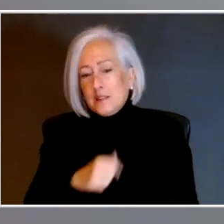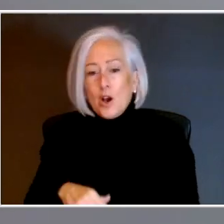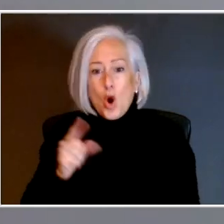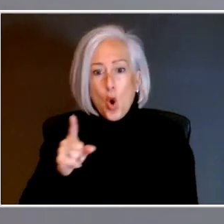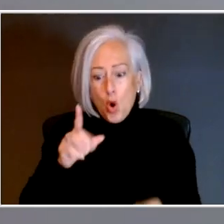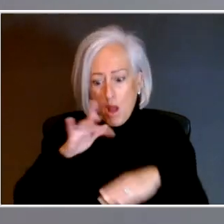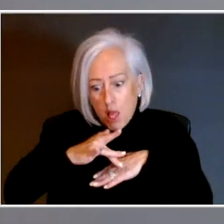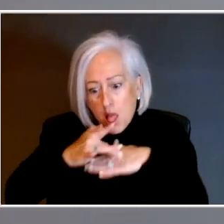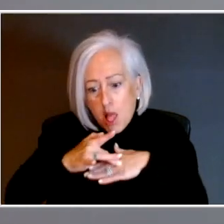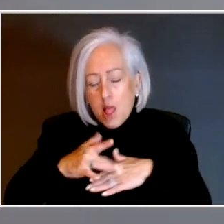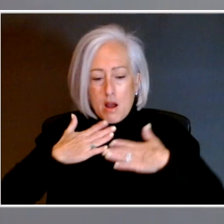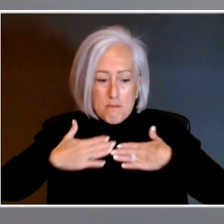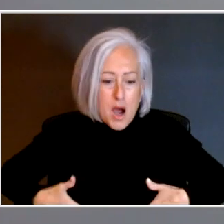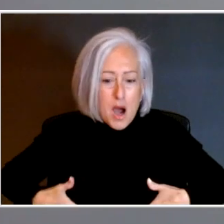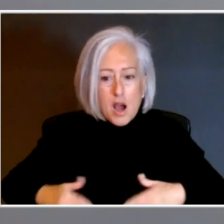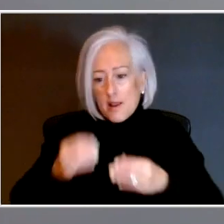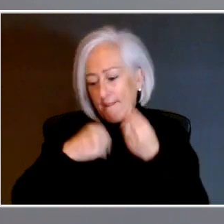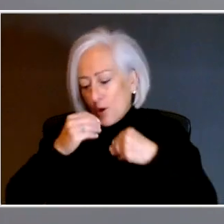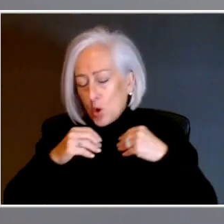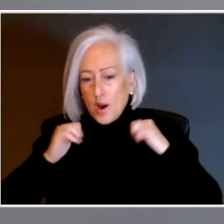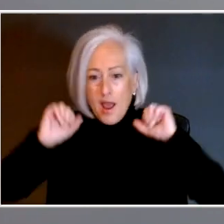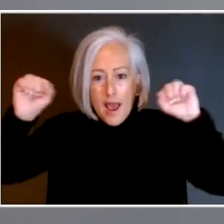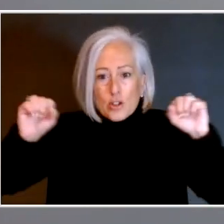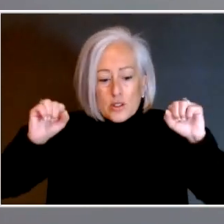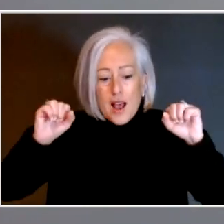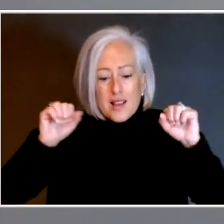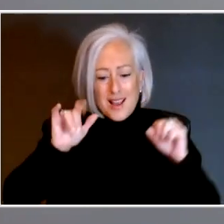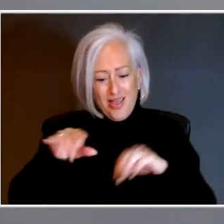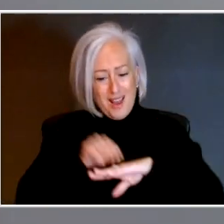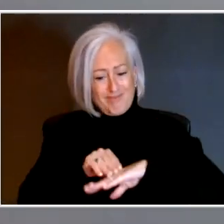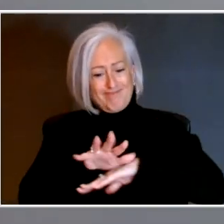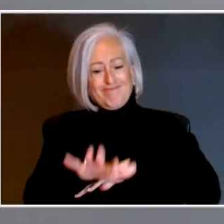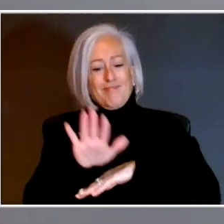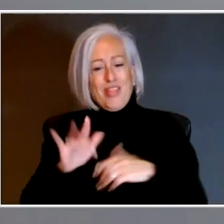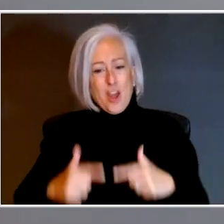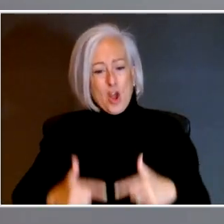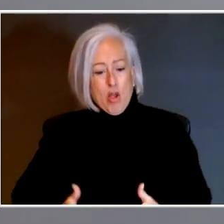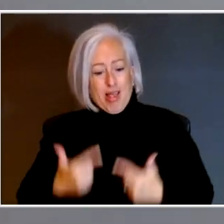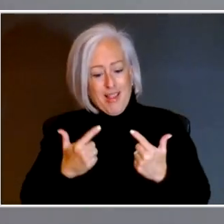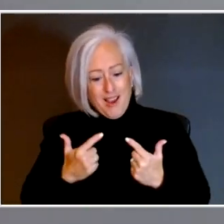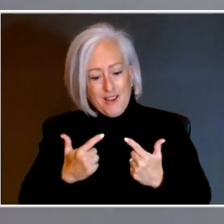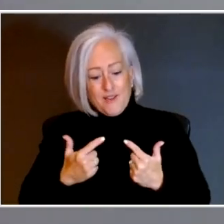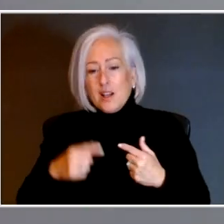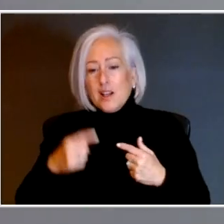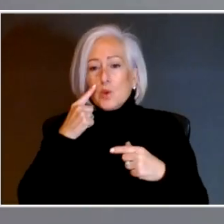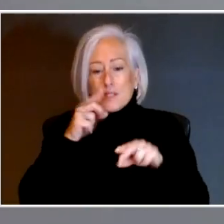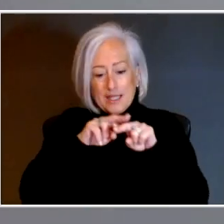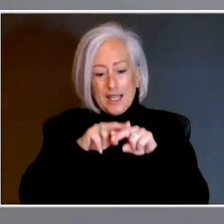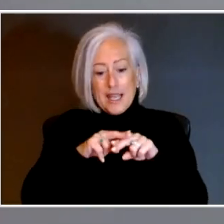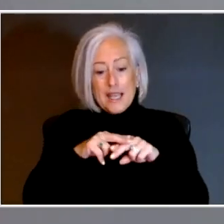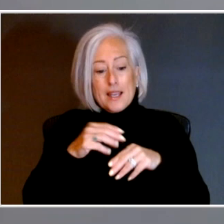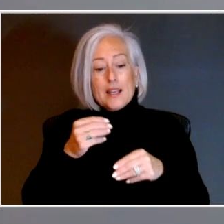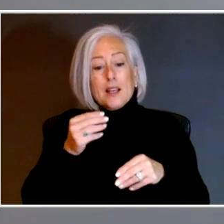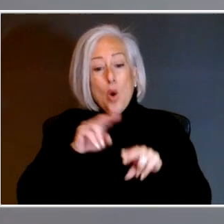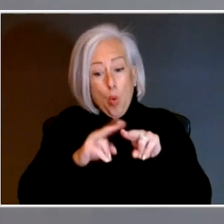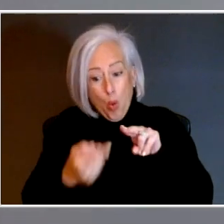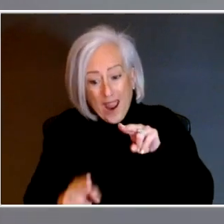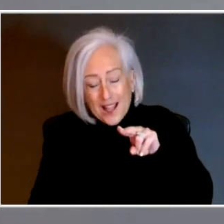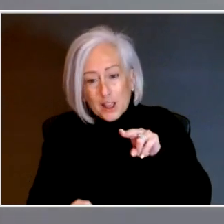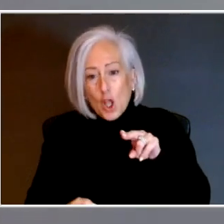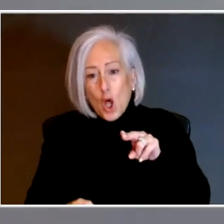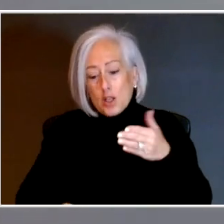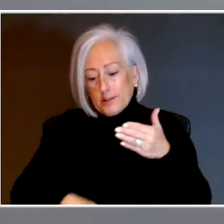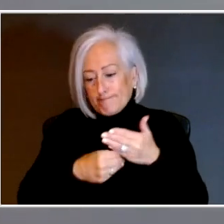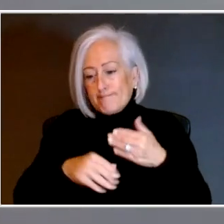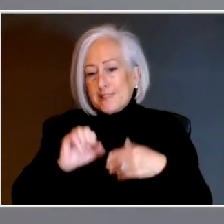body, exercise that's really starting to affect quality of life. Sometimes we see weight loss supplement usage, and then we also see